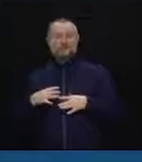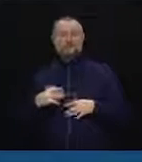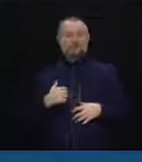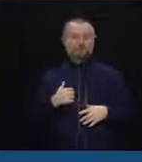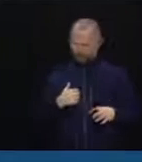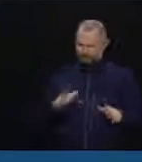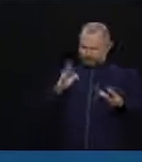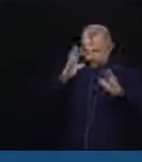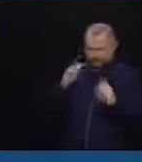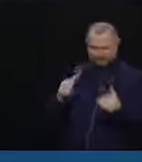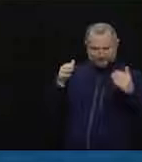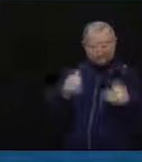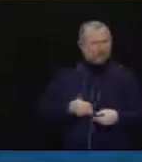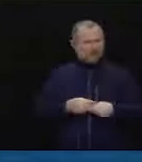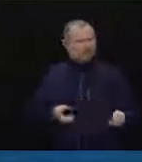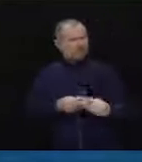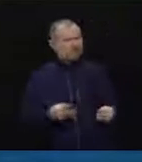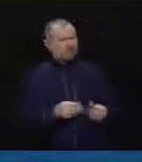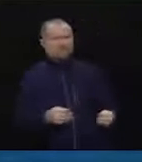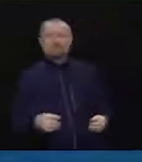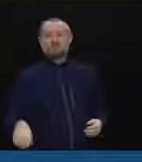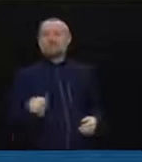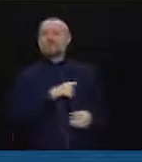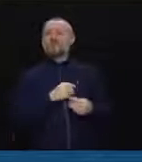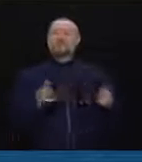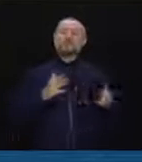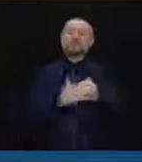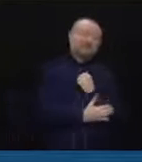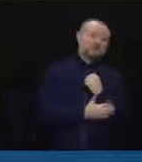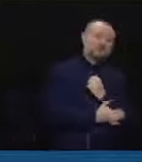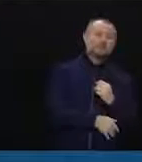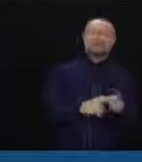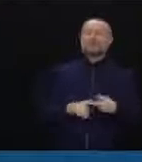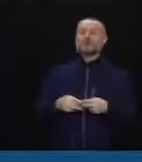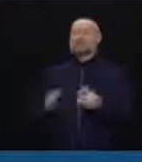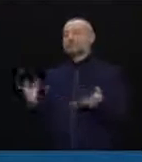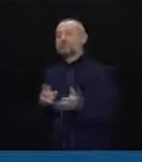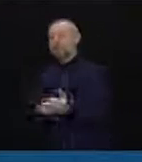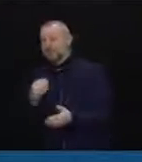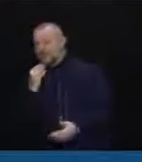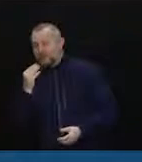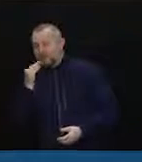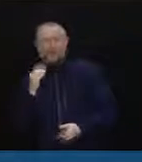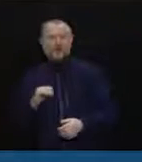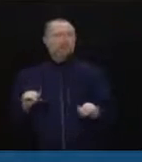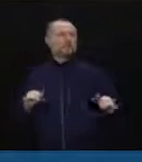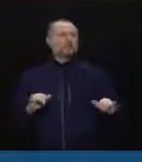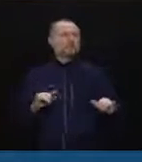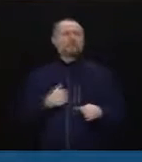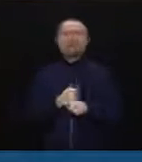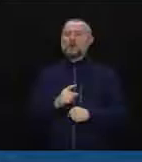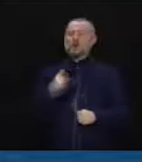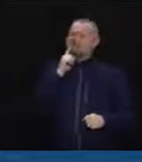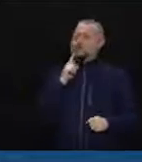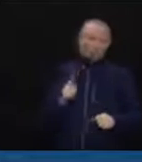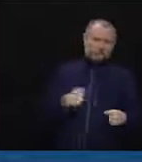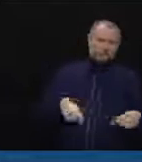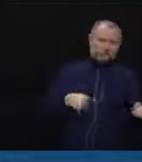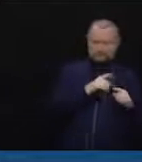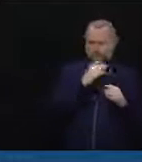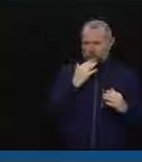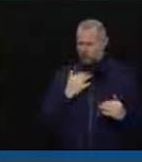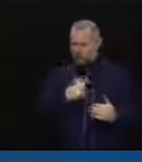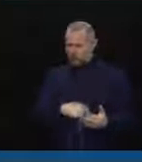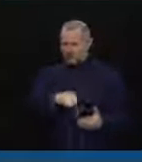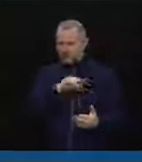our counties and to nursing homes as well. So making sure everyone has a high quality mask is one of our strategies to deal with these vulnerable